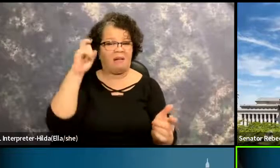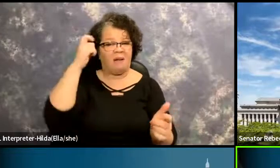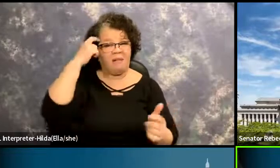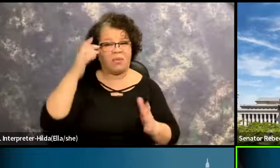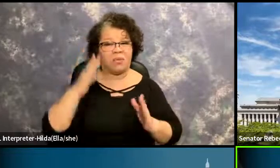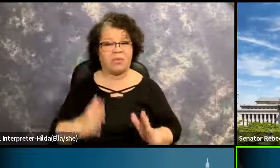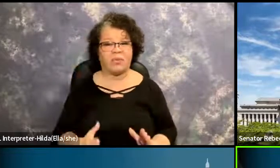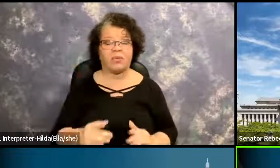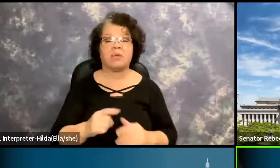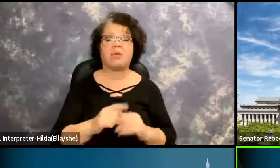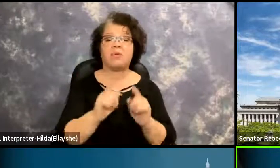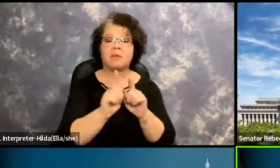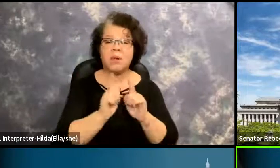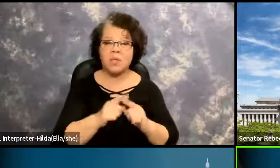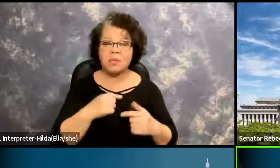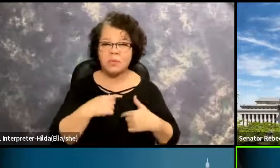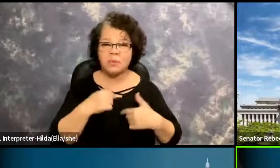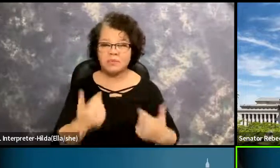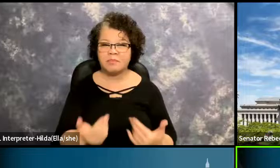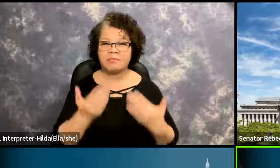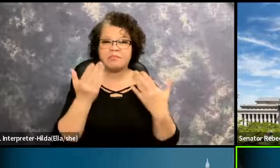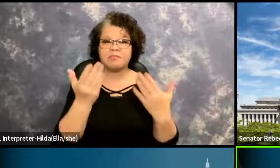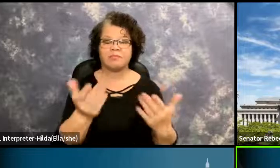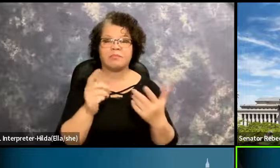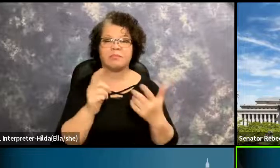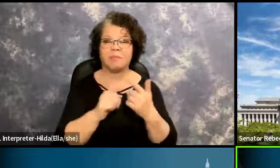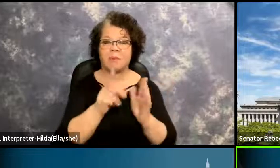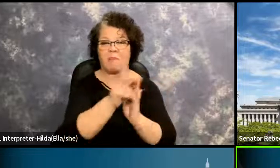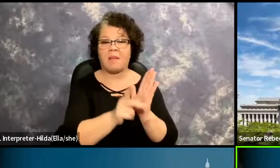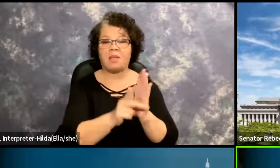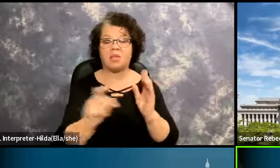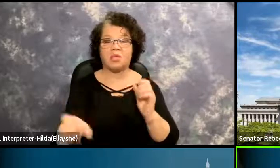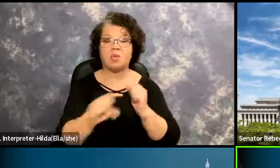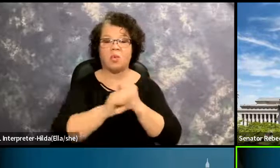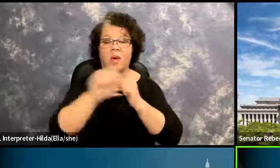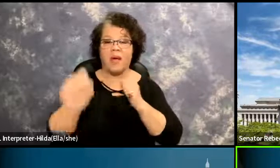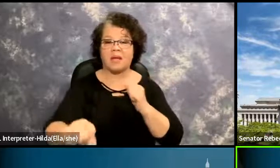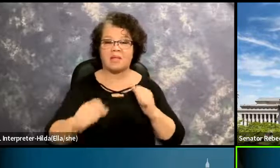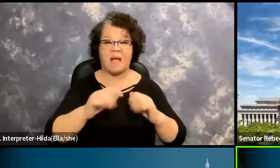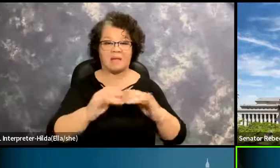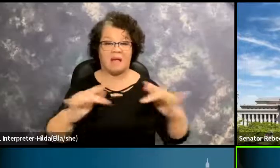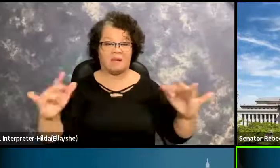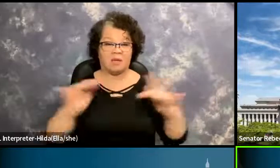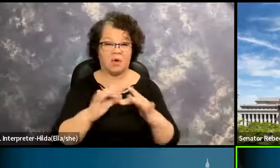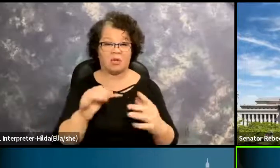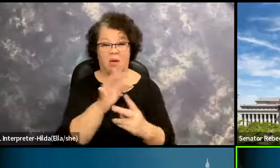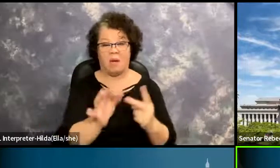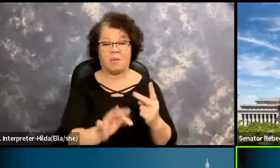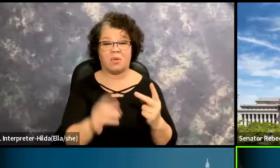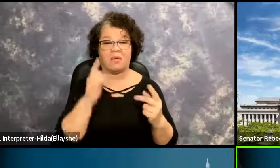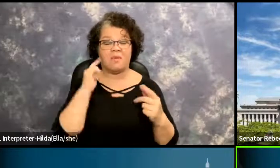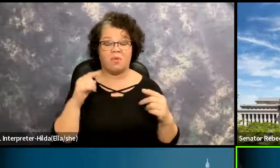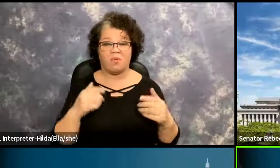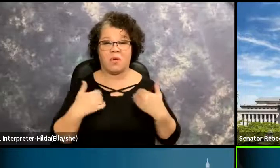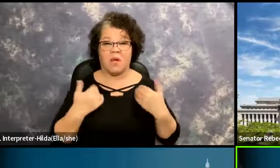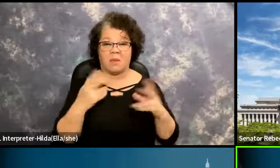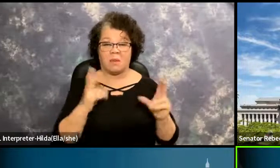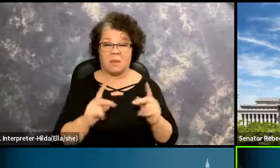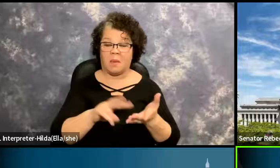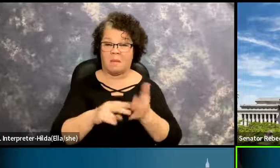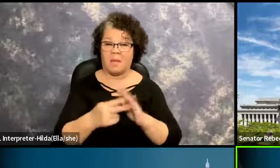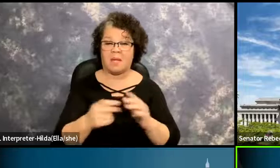also introduced a policy to extend diversion options for young people. Diversion is an alternative